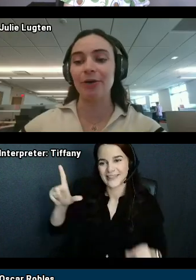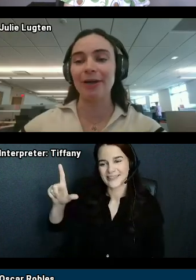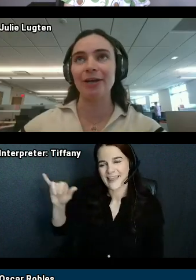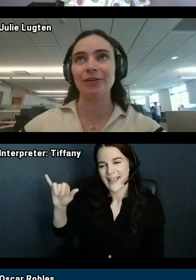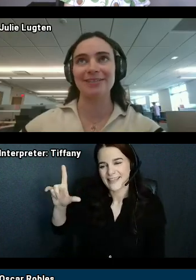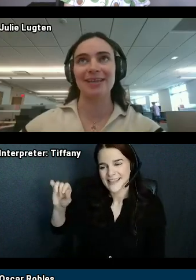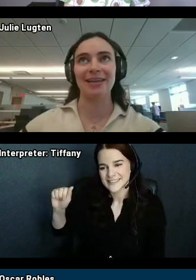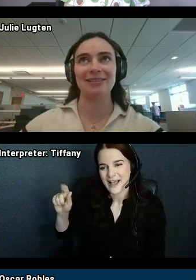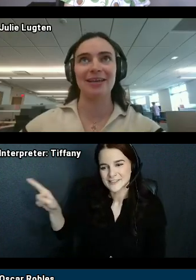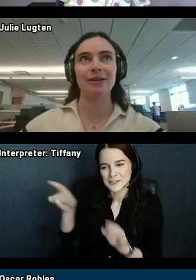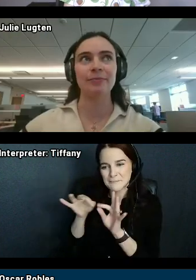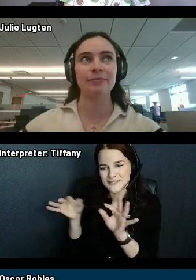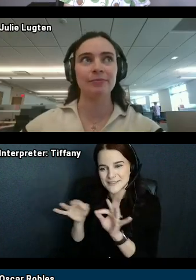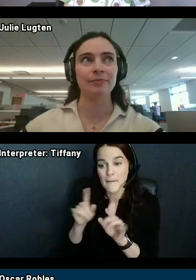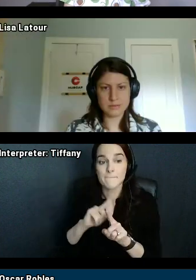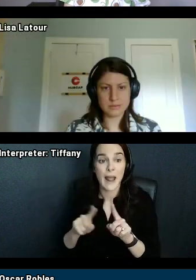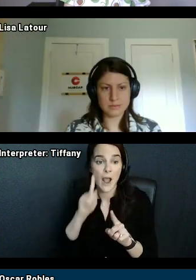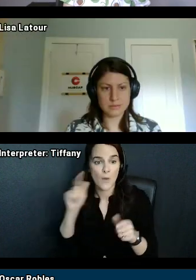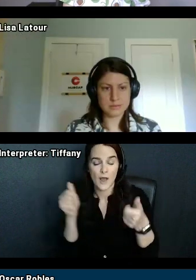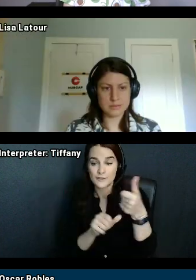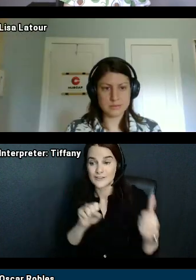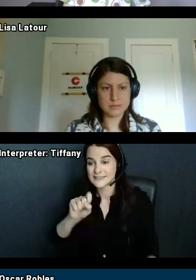this by going under the settings gear,